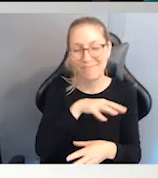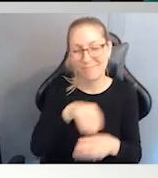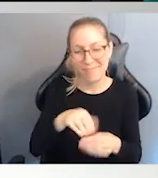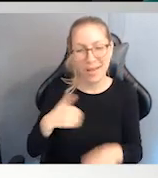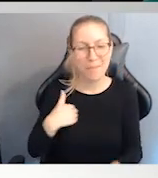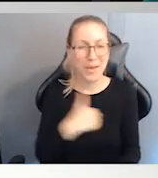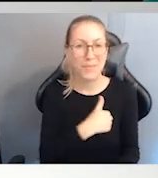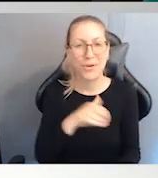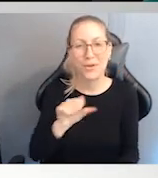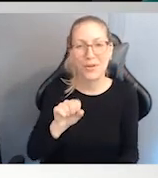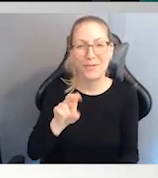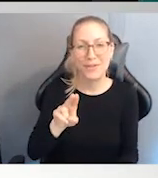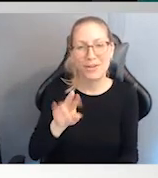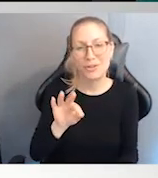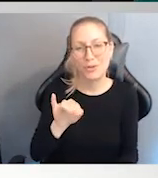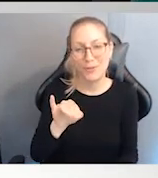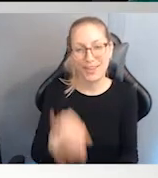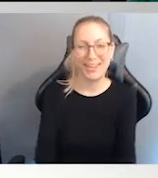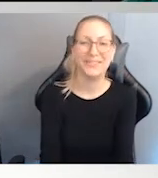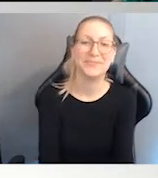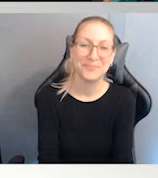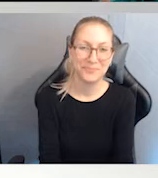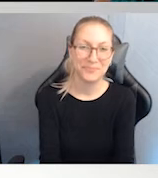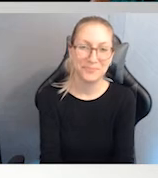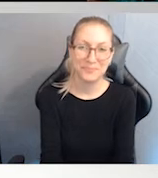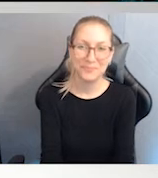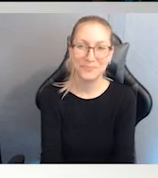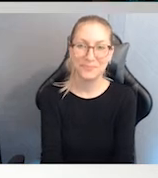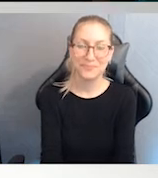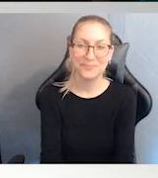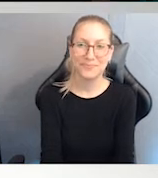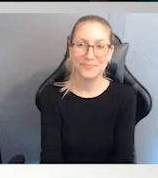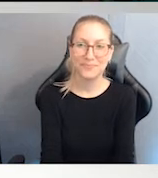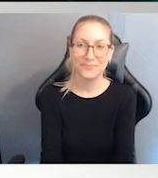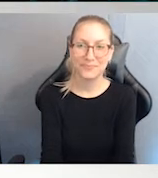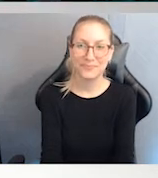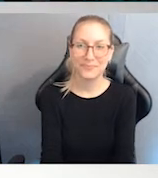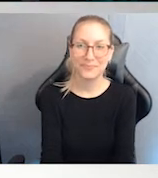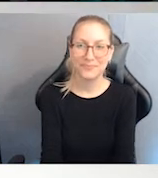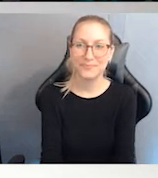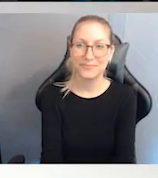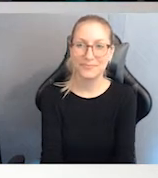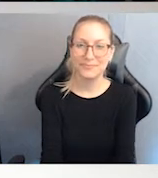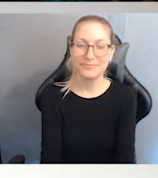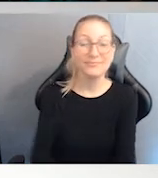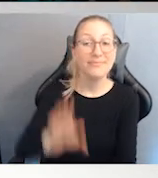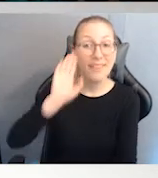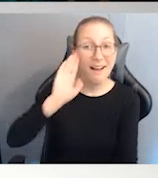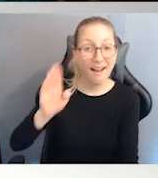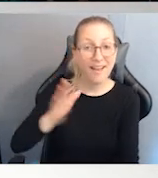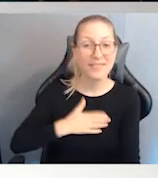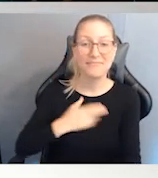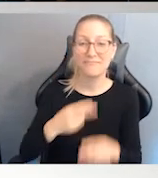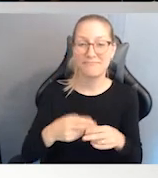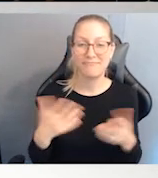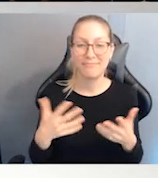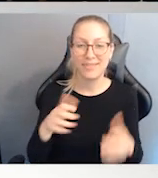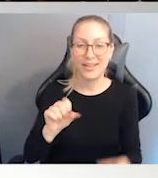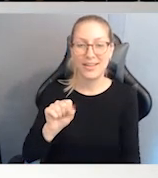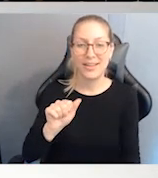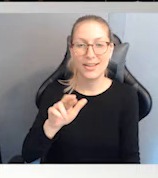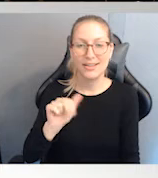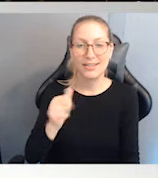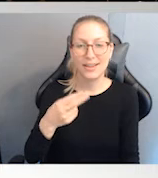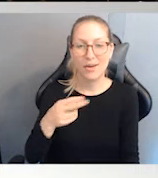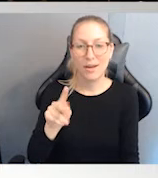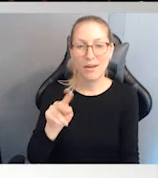Stand right here. Stand right here. Go ahead. So you know. Hi, my name is Sarah Knob, and I'm a member